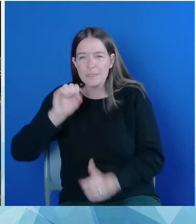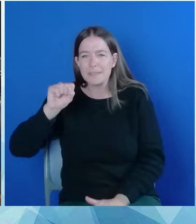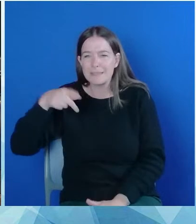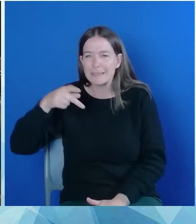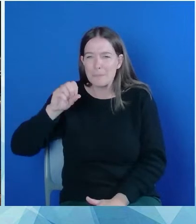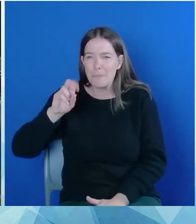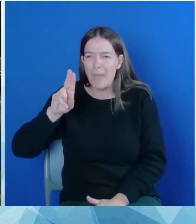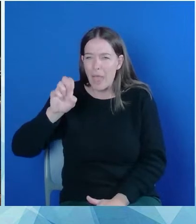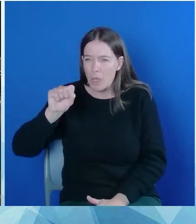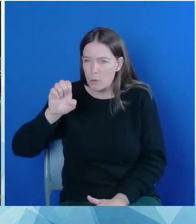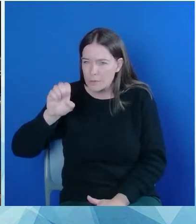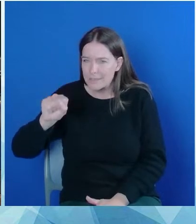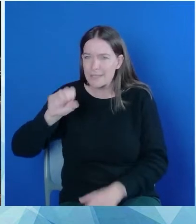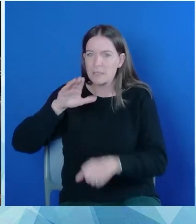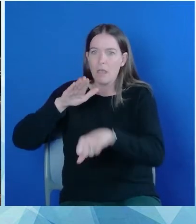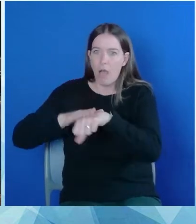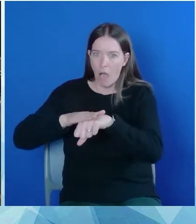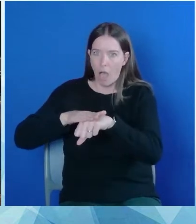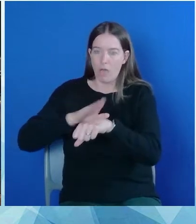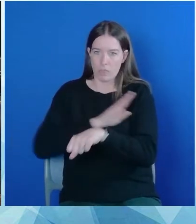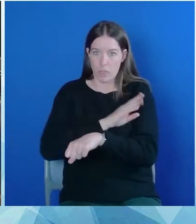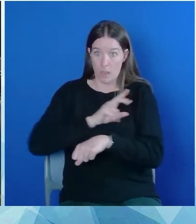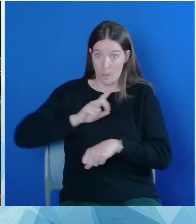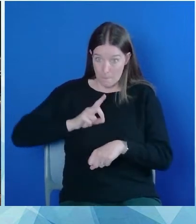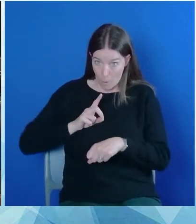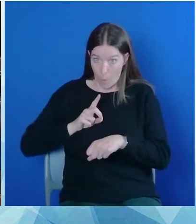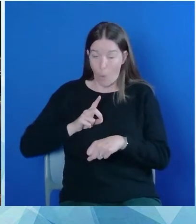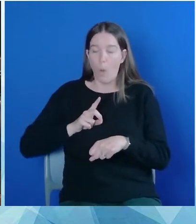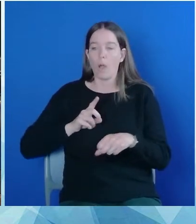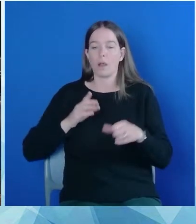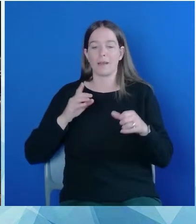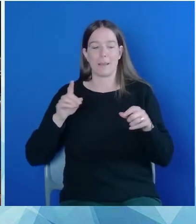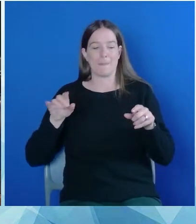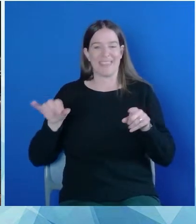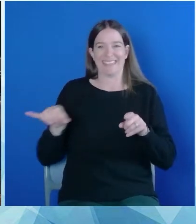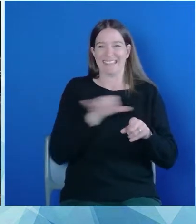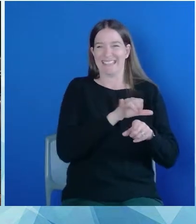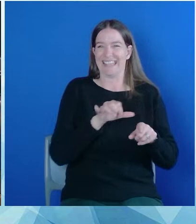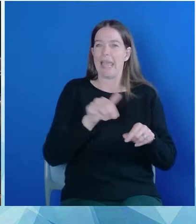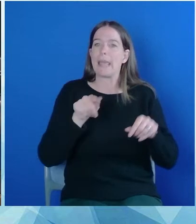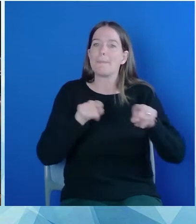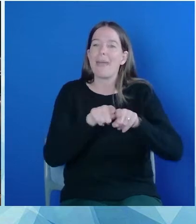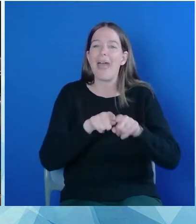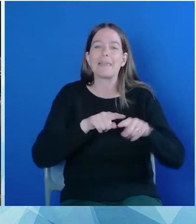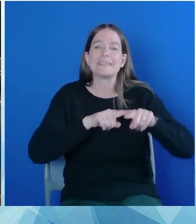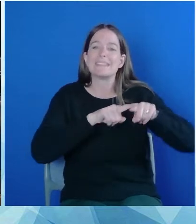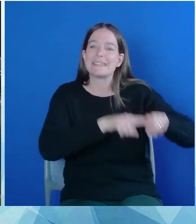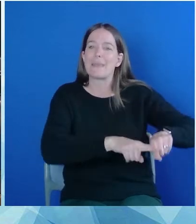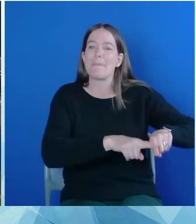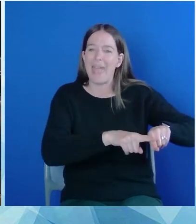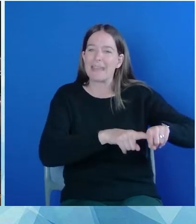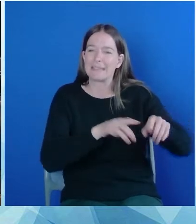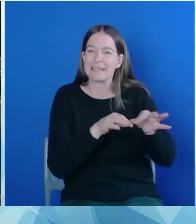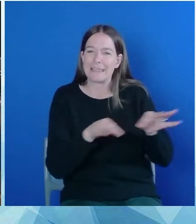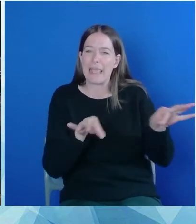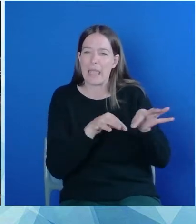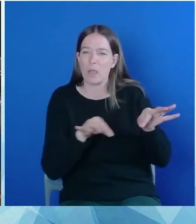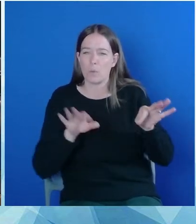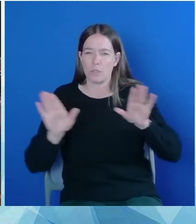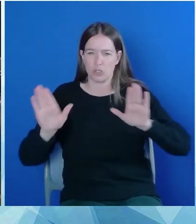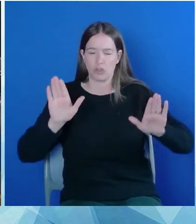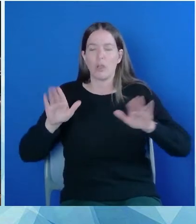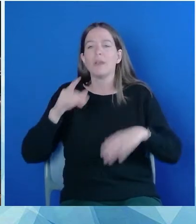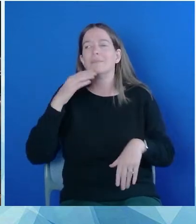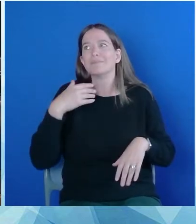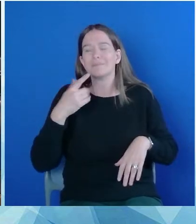the dependent language. And that because this is a very small community that